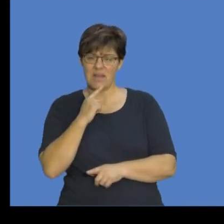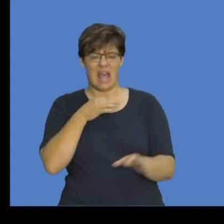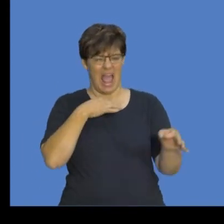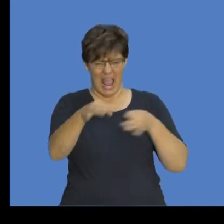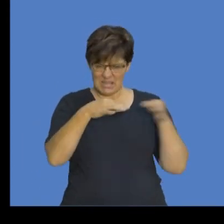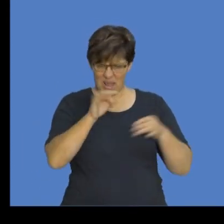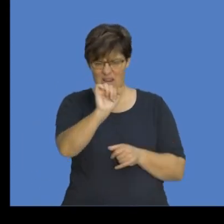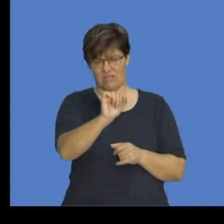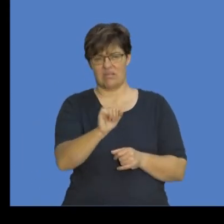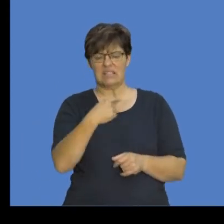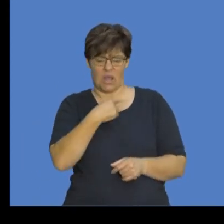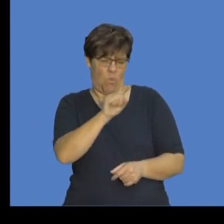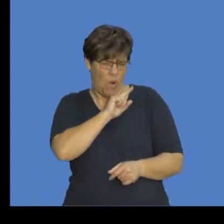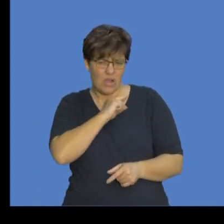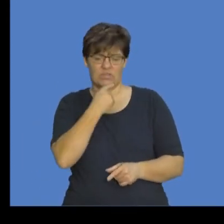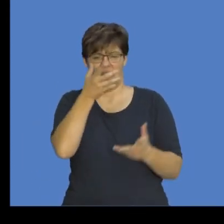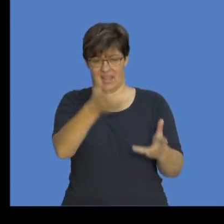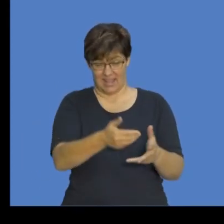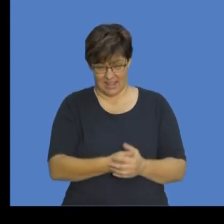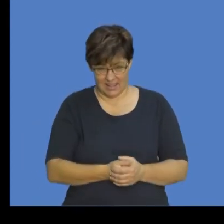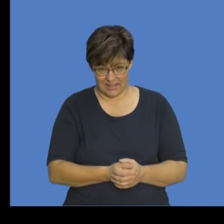answer, guys. Justify, give some reason.